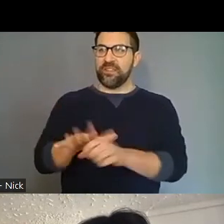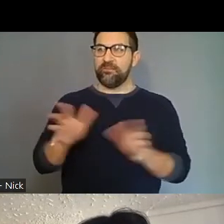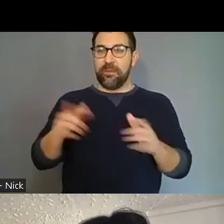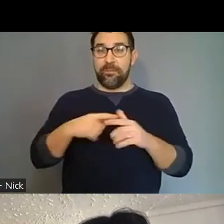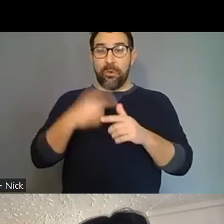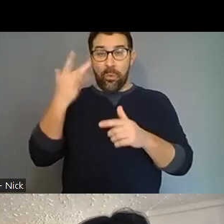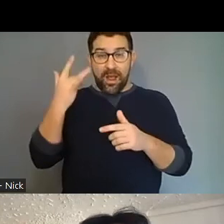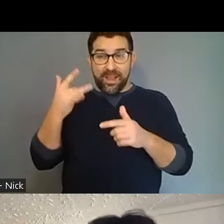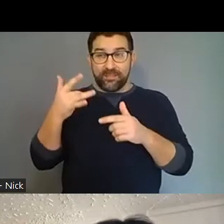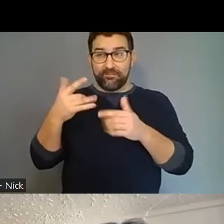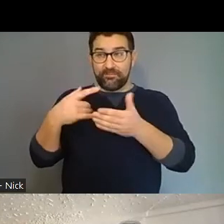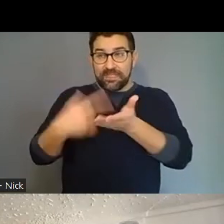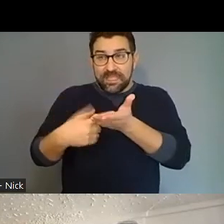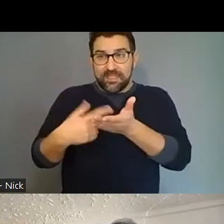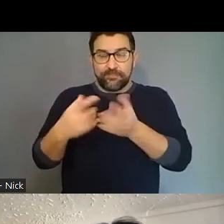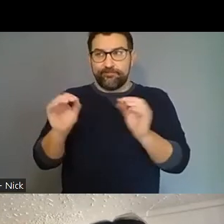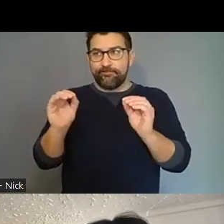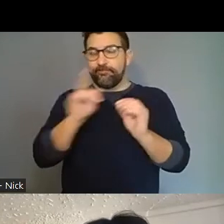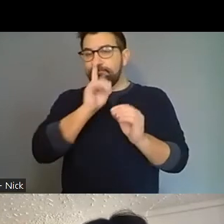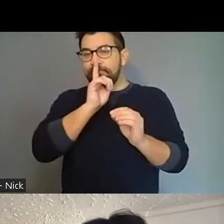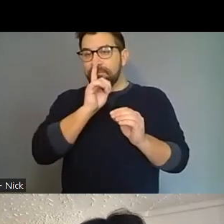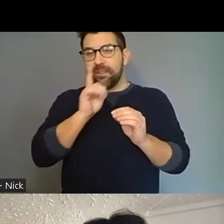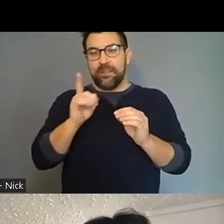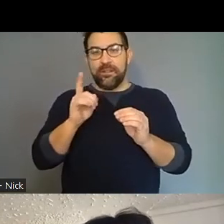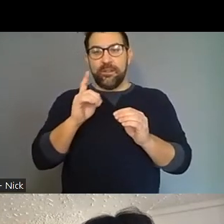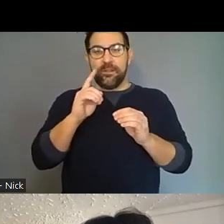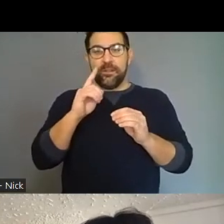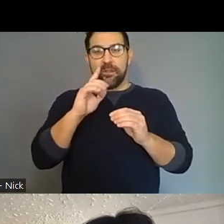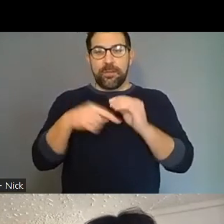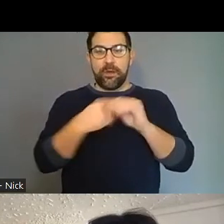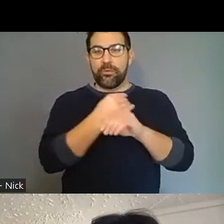And so, you know, like when we talk about remote learning,